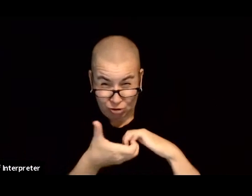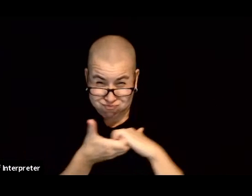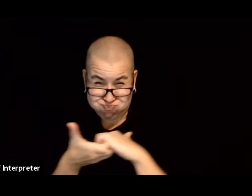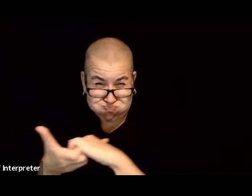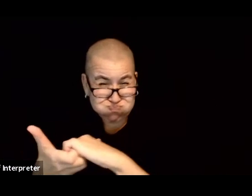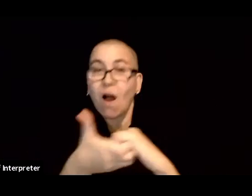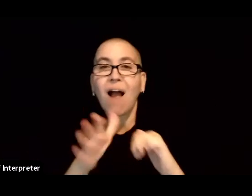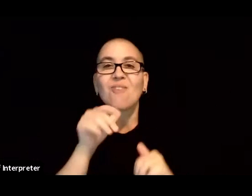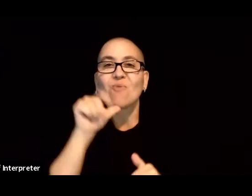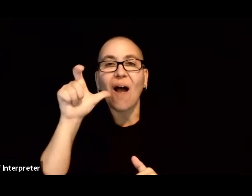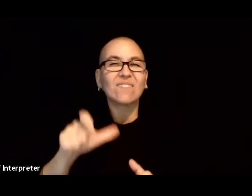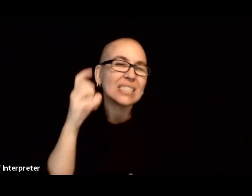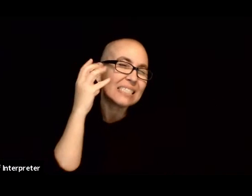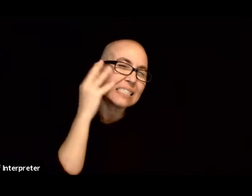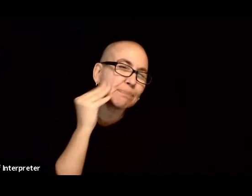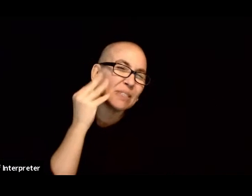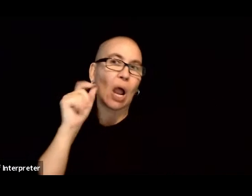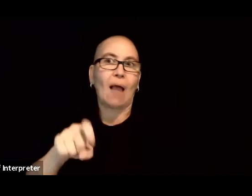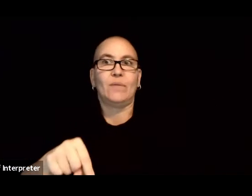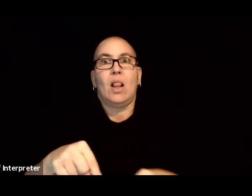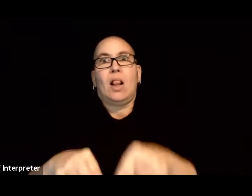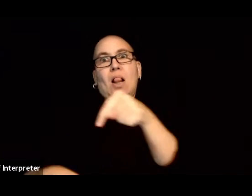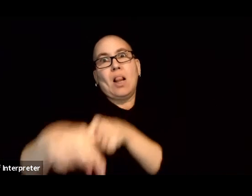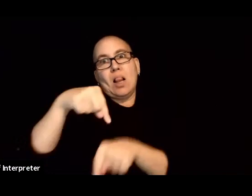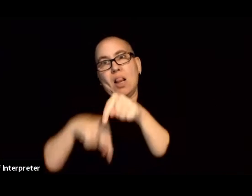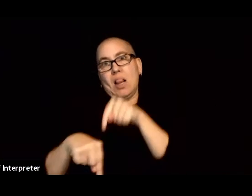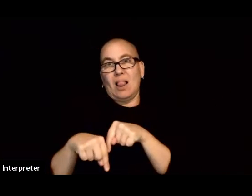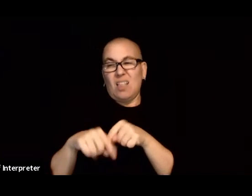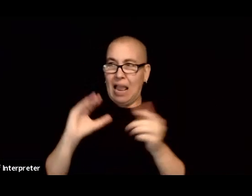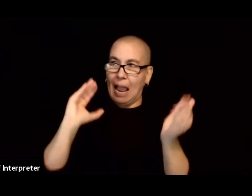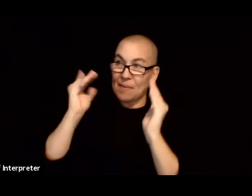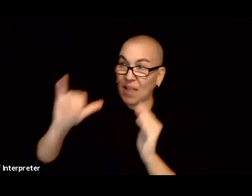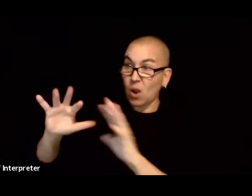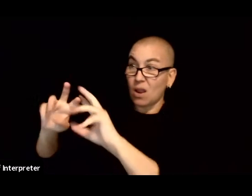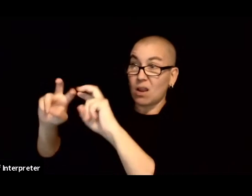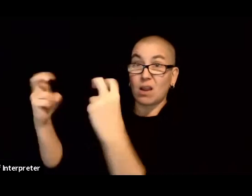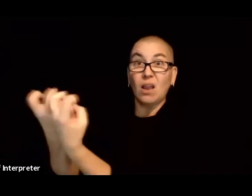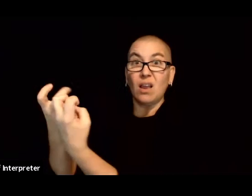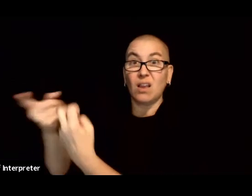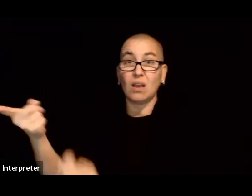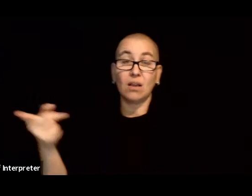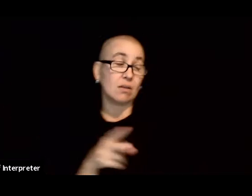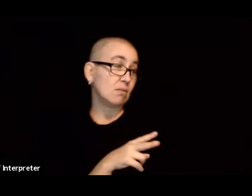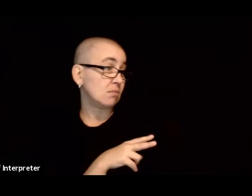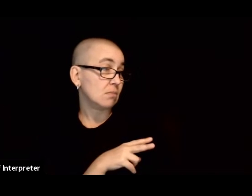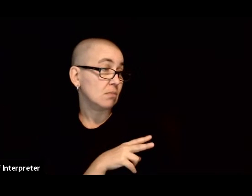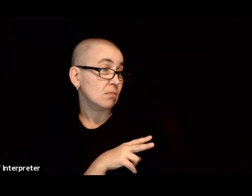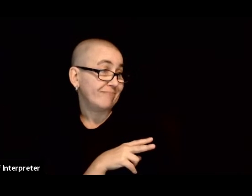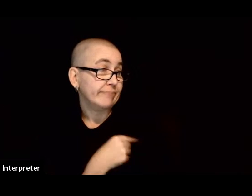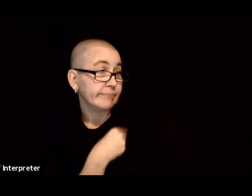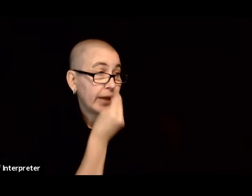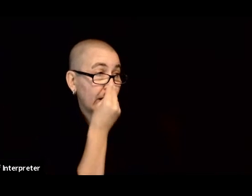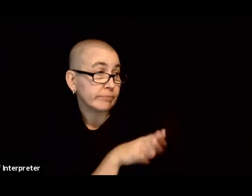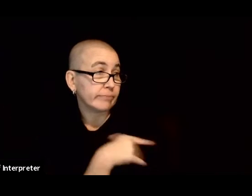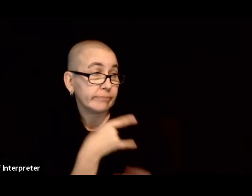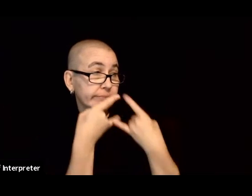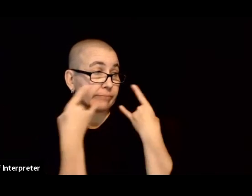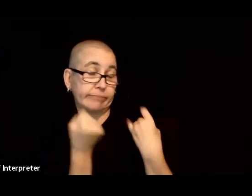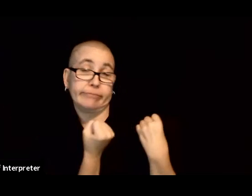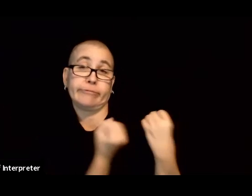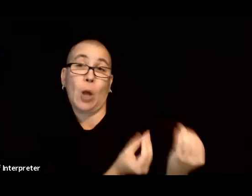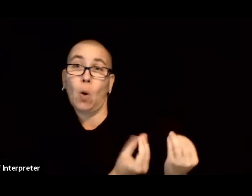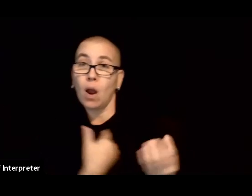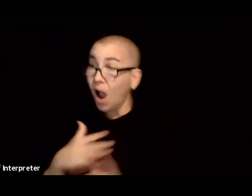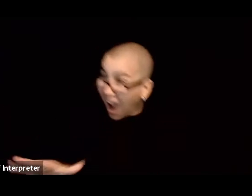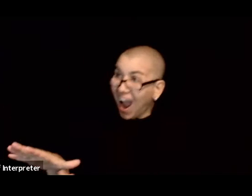that they're not at the same place that we are in terms of concern, I think, if we would just all kind of come to a middle point